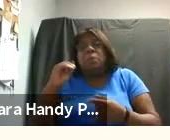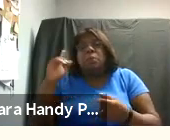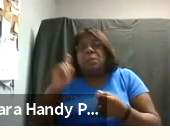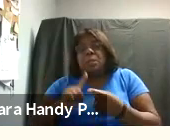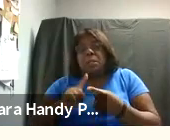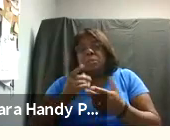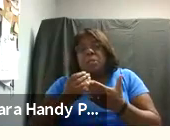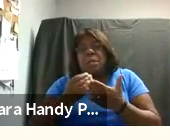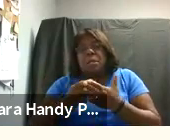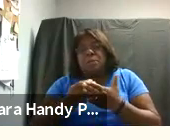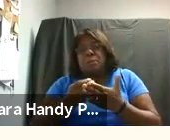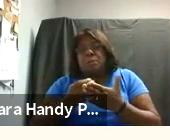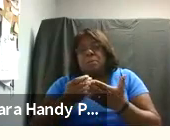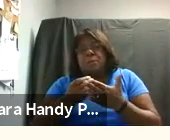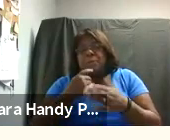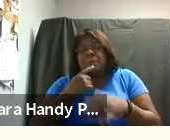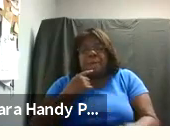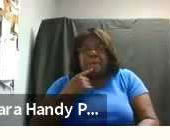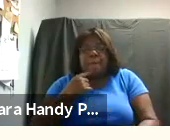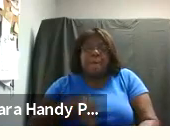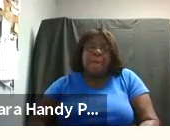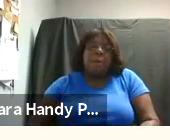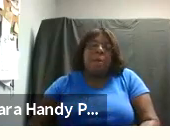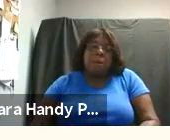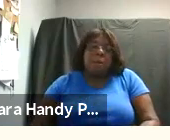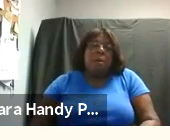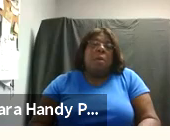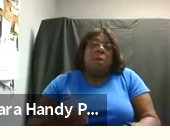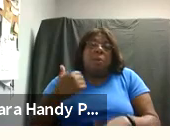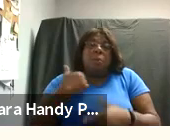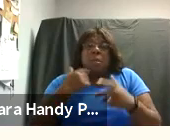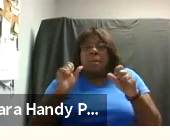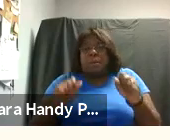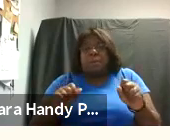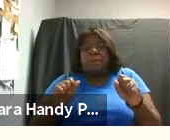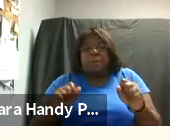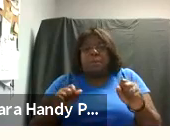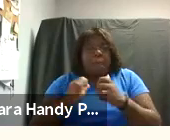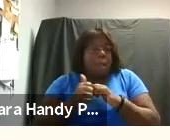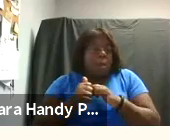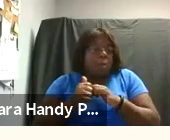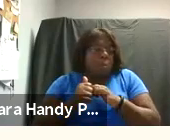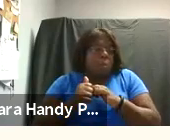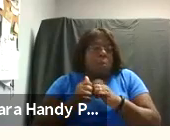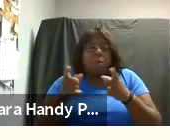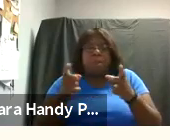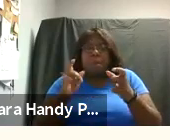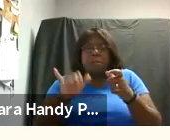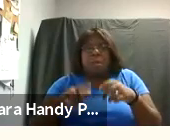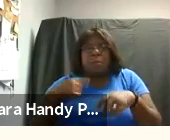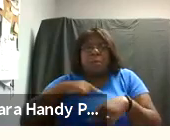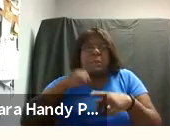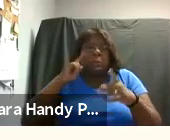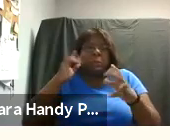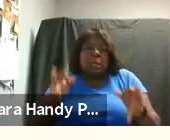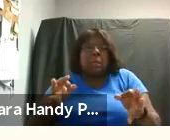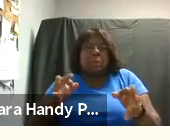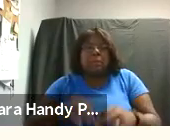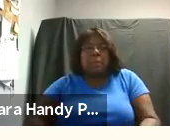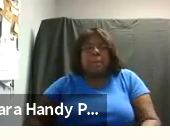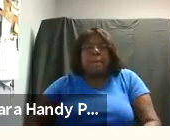state general funds. And we have latitude of how we'll manage that.